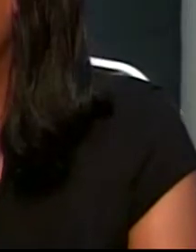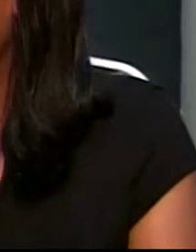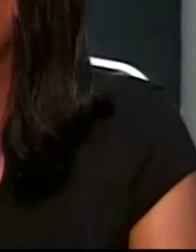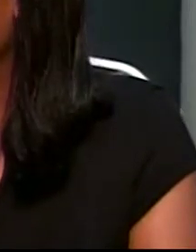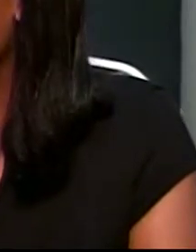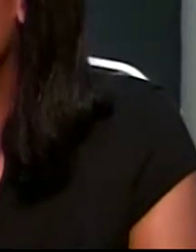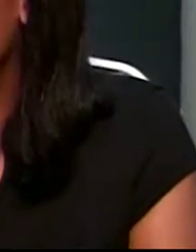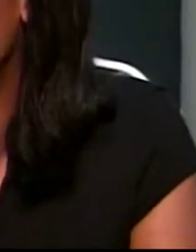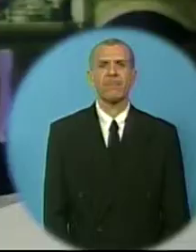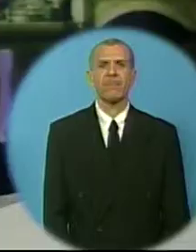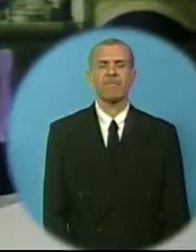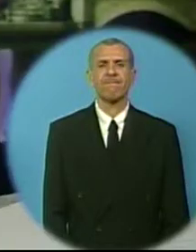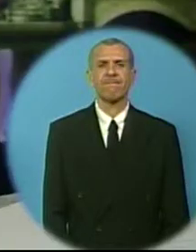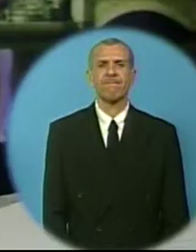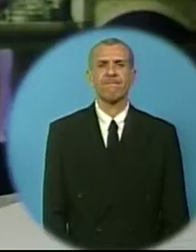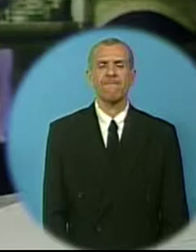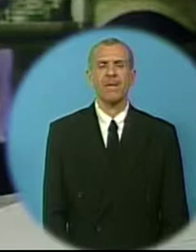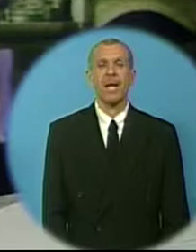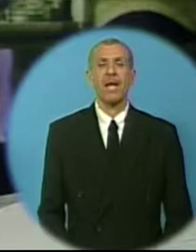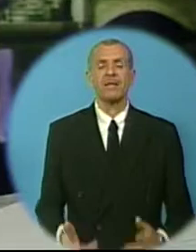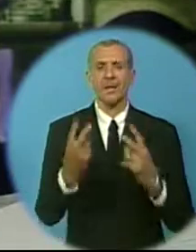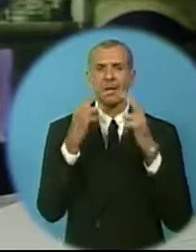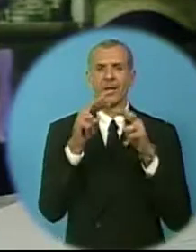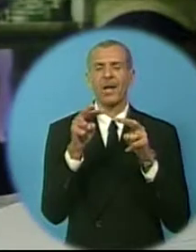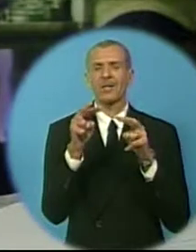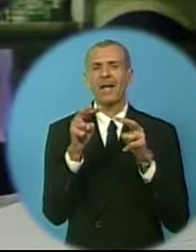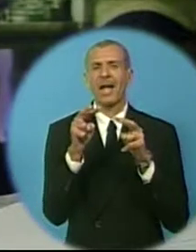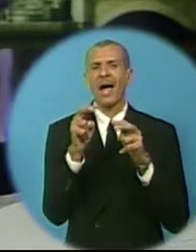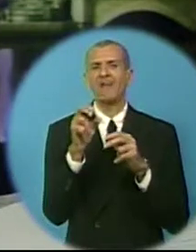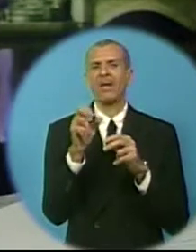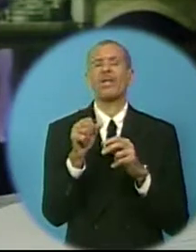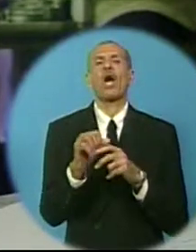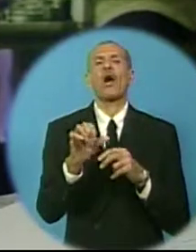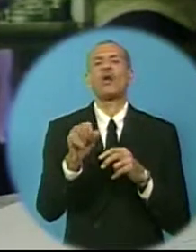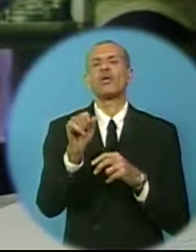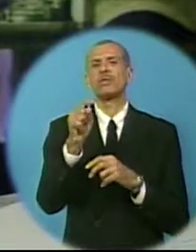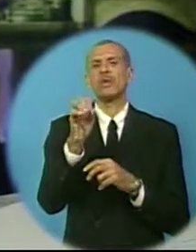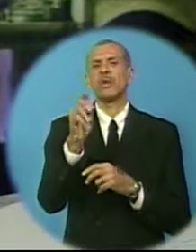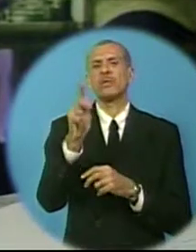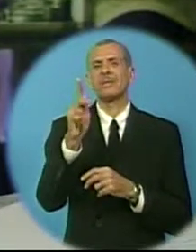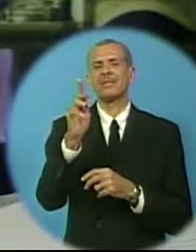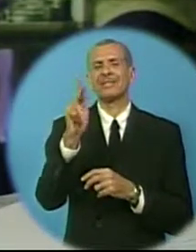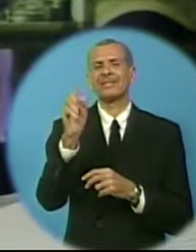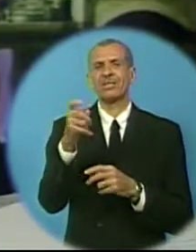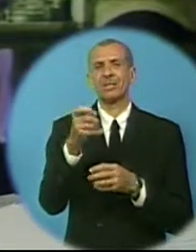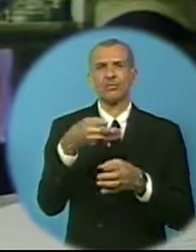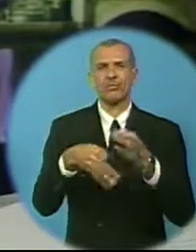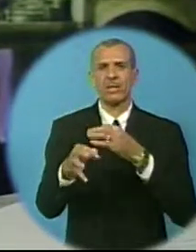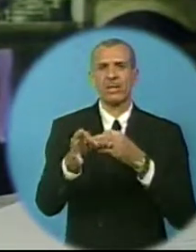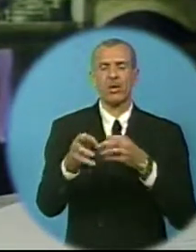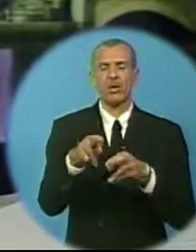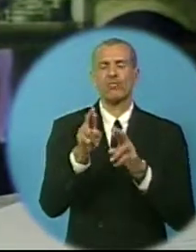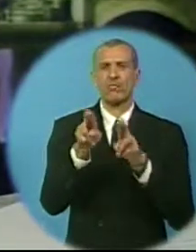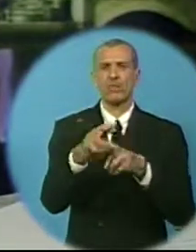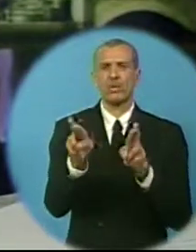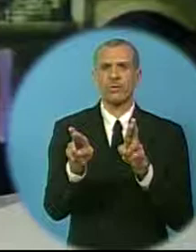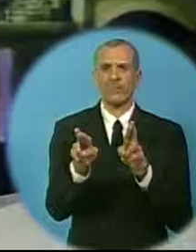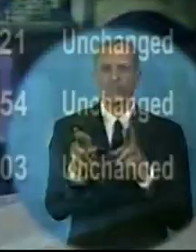the mango. Here is a look now at a summary of selected stock exchanges from the region.